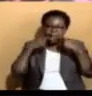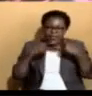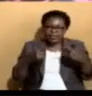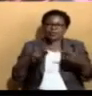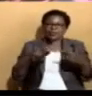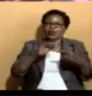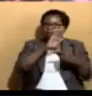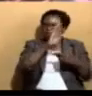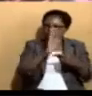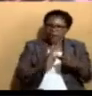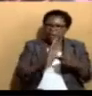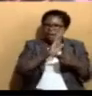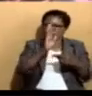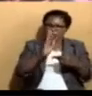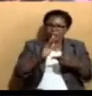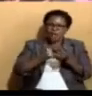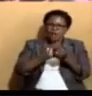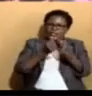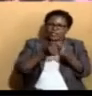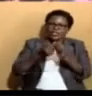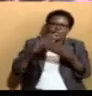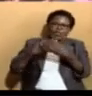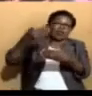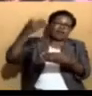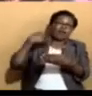former provisions."